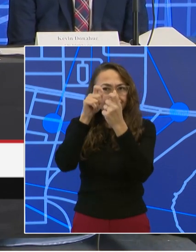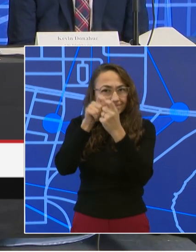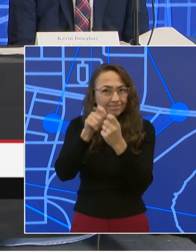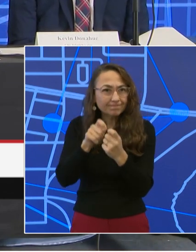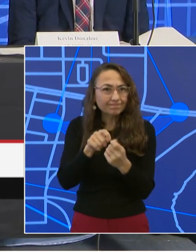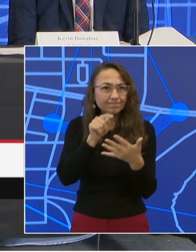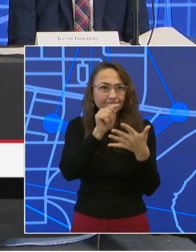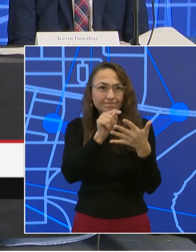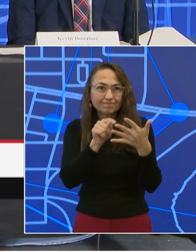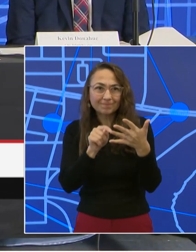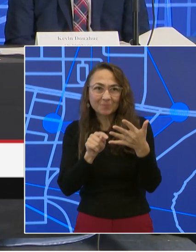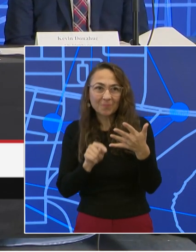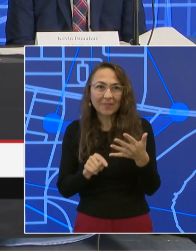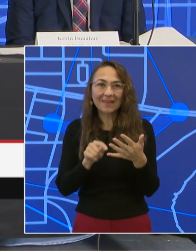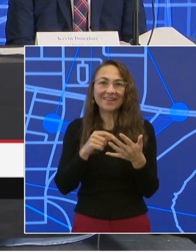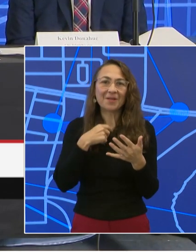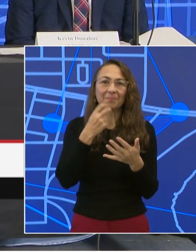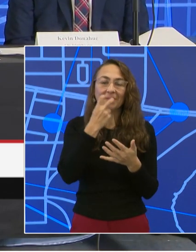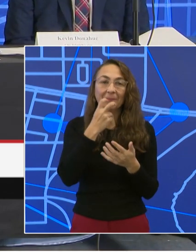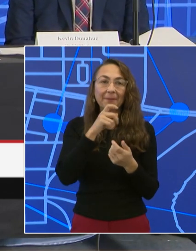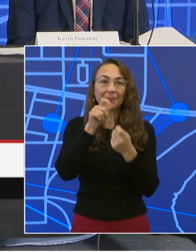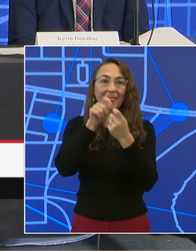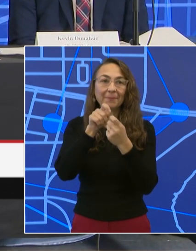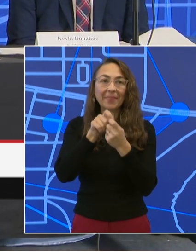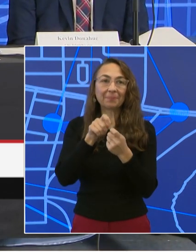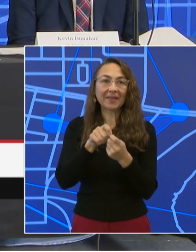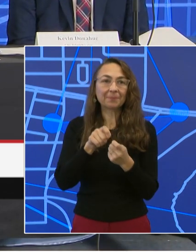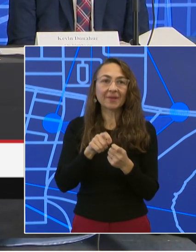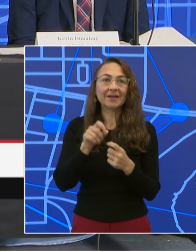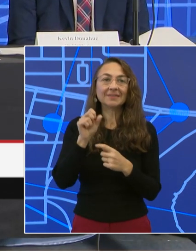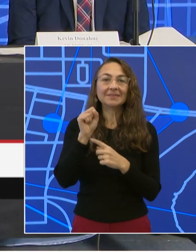today about how we got to a